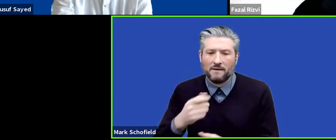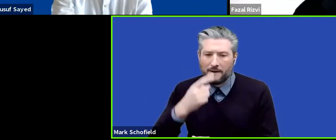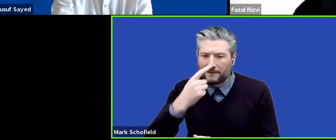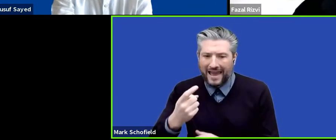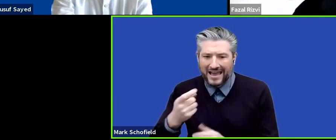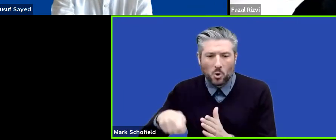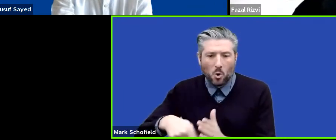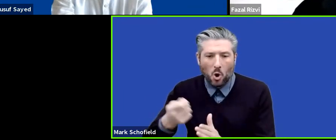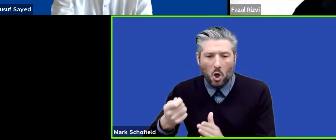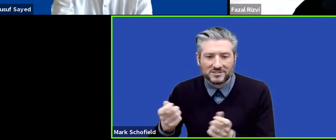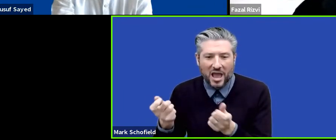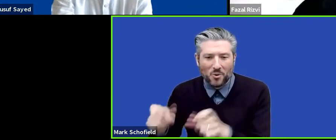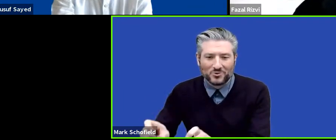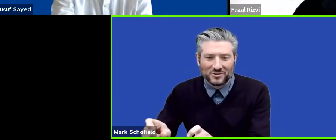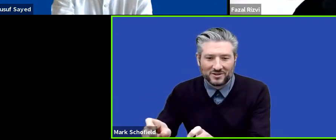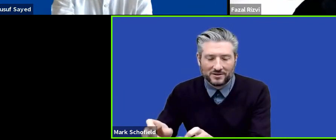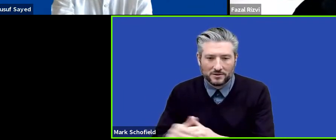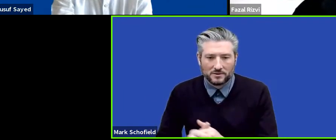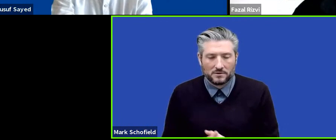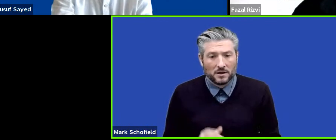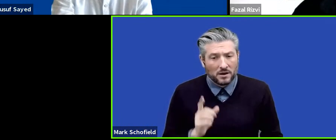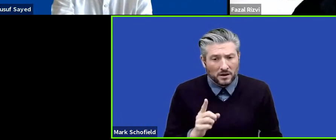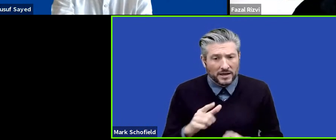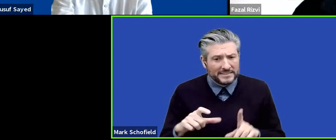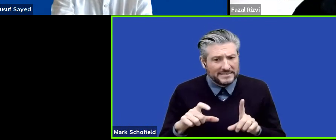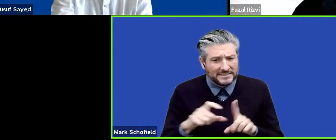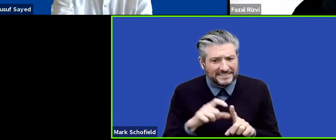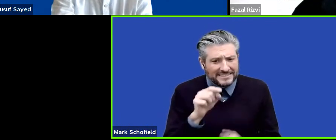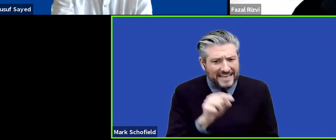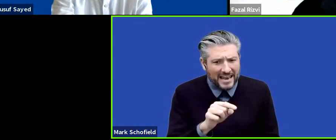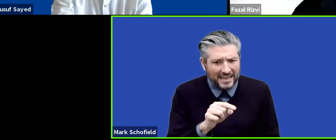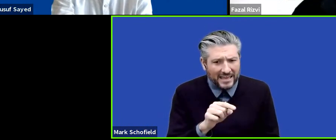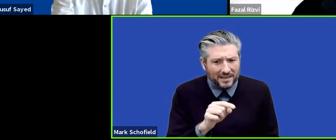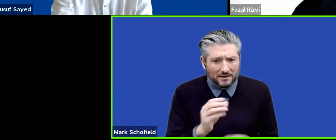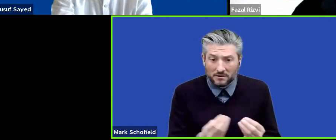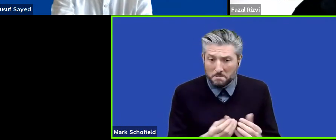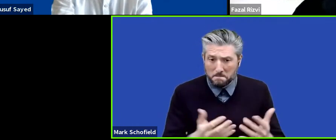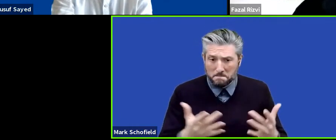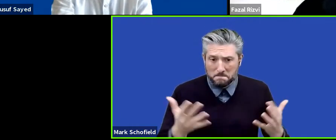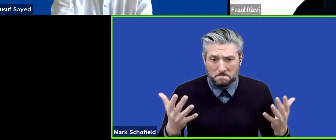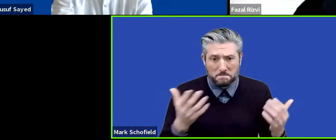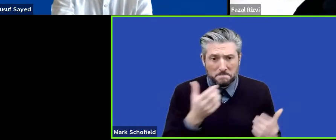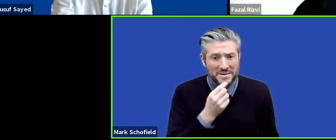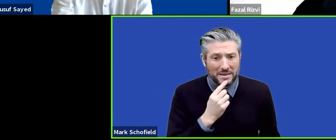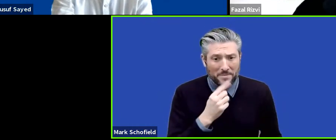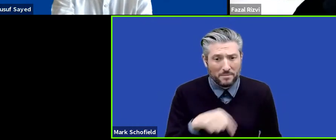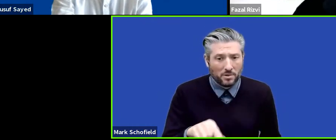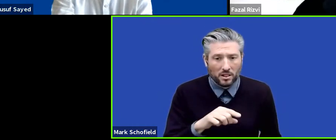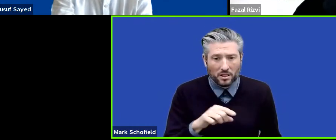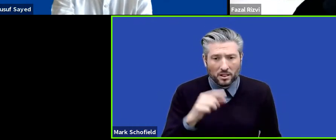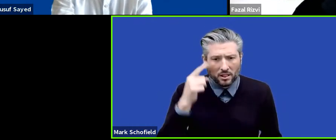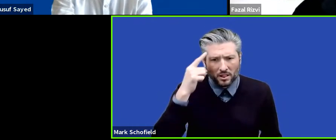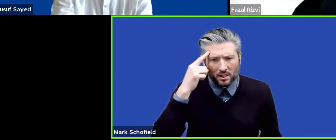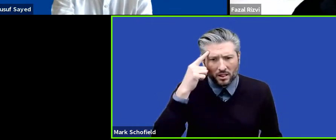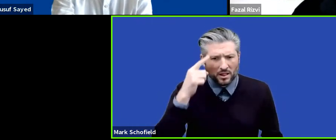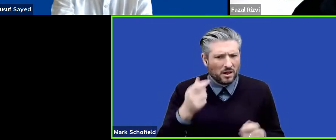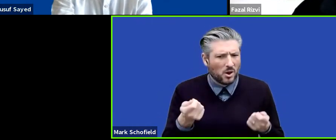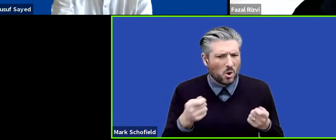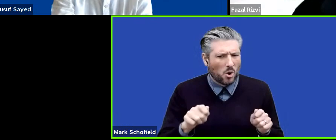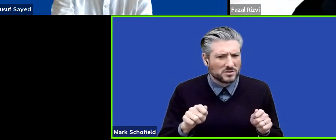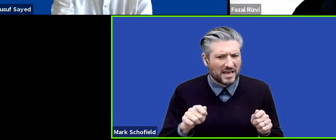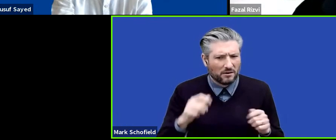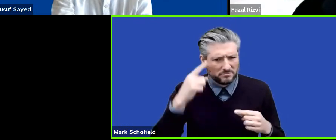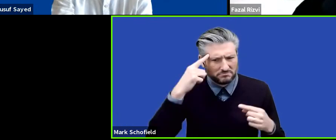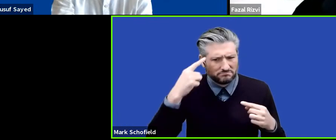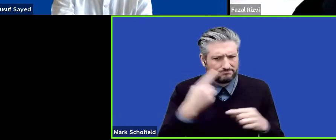number of people, even in cities like Delhi, there was the notion of lockdown simply didn't make